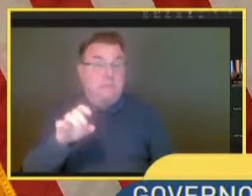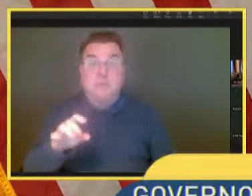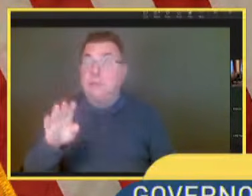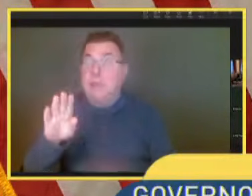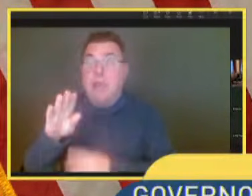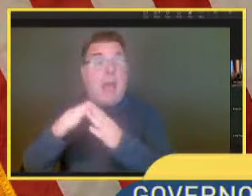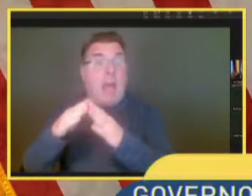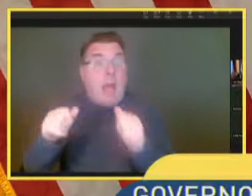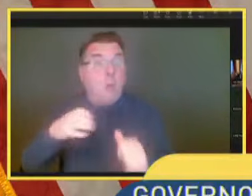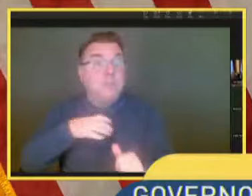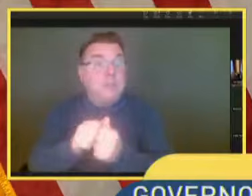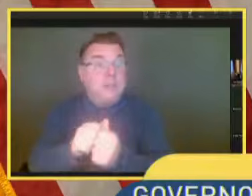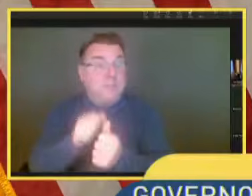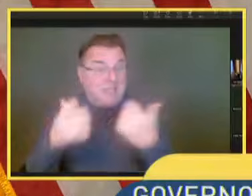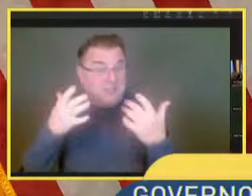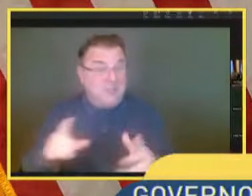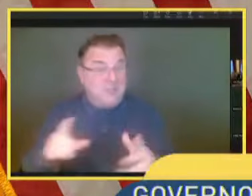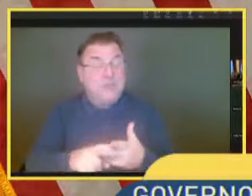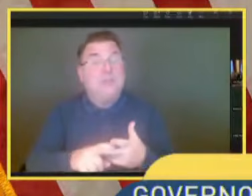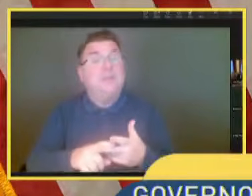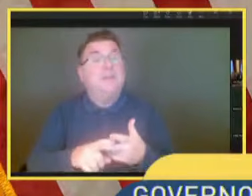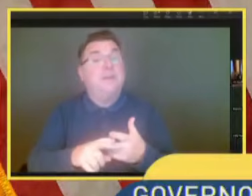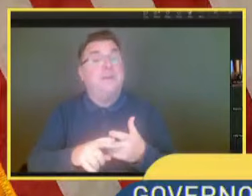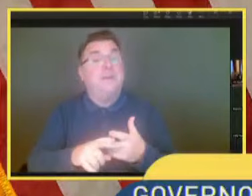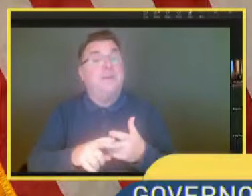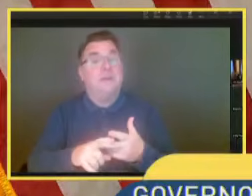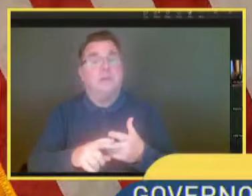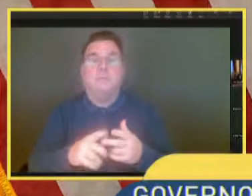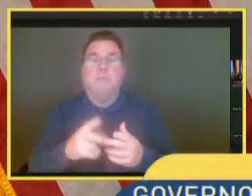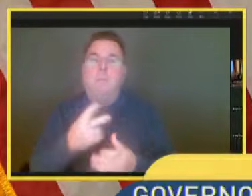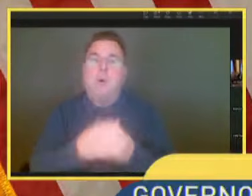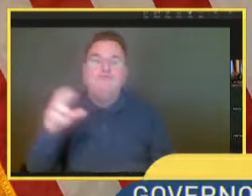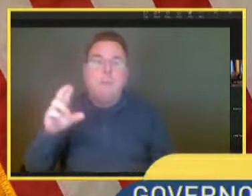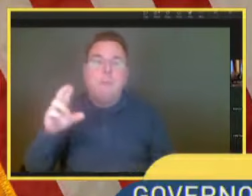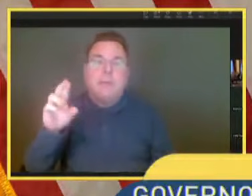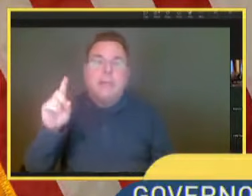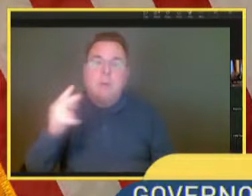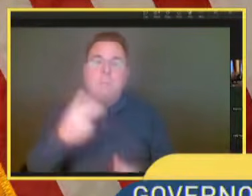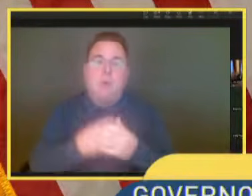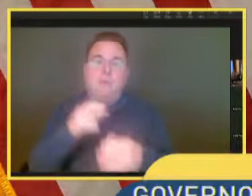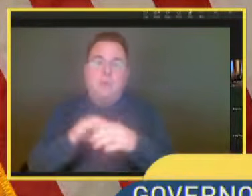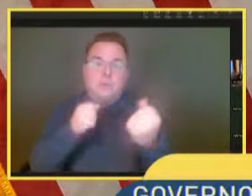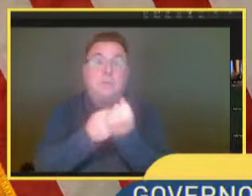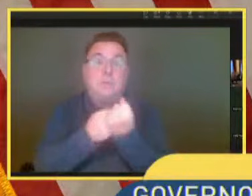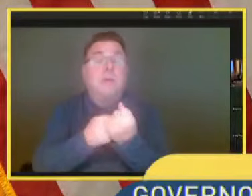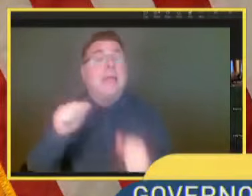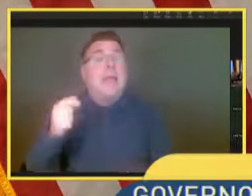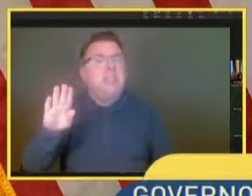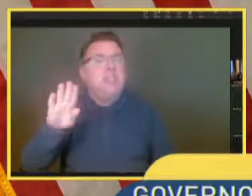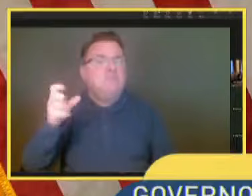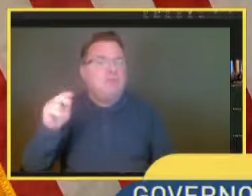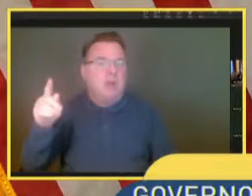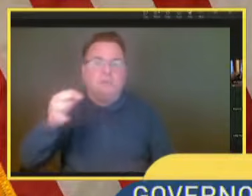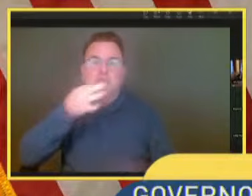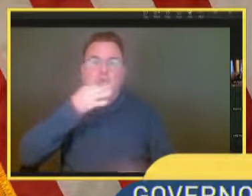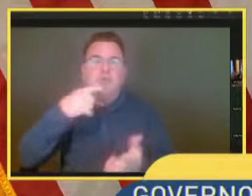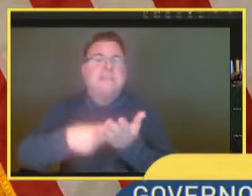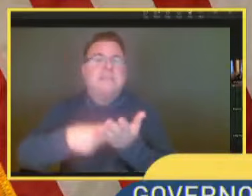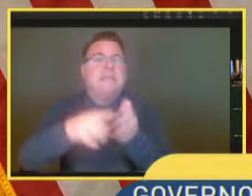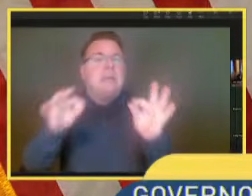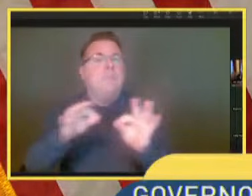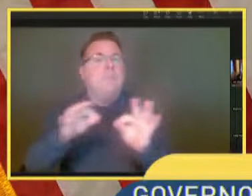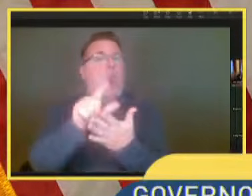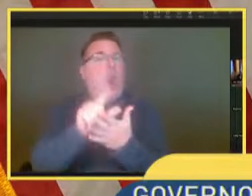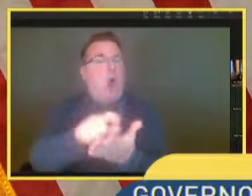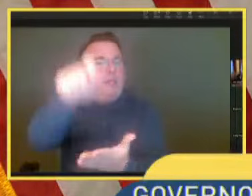last week, and I was very glad to see that was a bipartisan vote. Attorney General Brown will speak about important legislation that he is working on as well, and I,